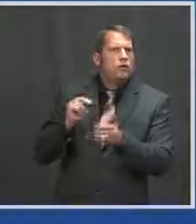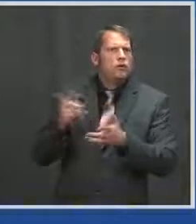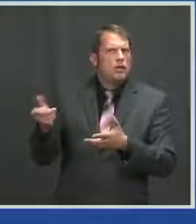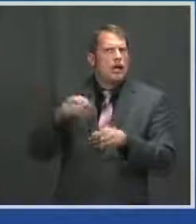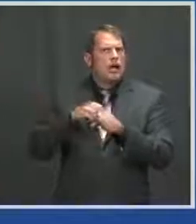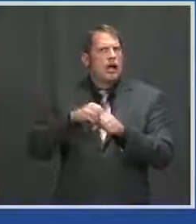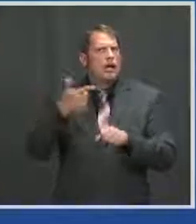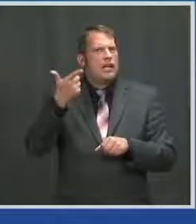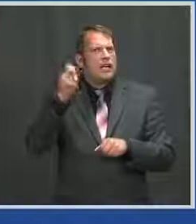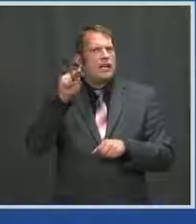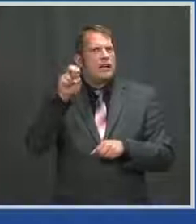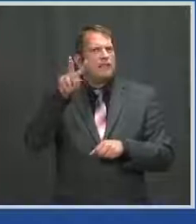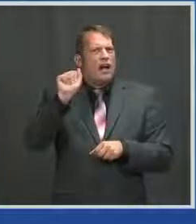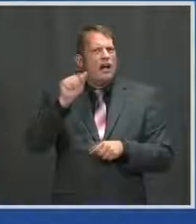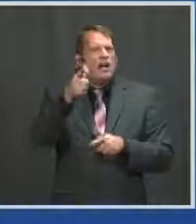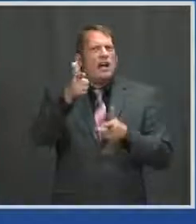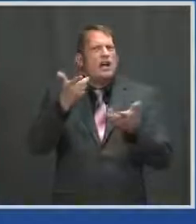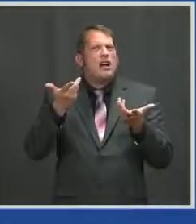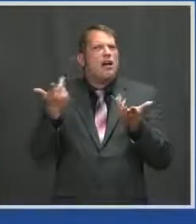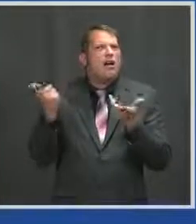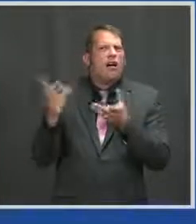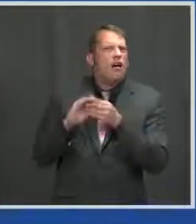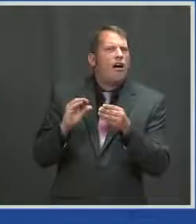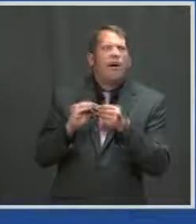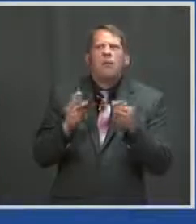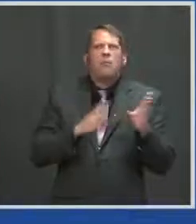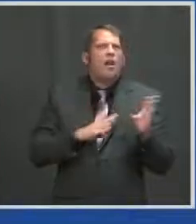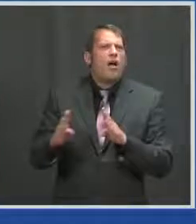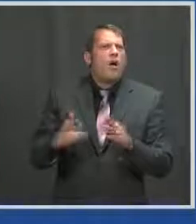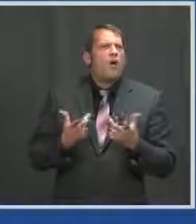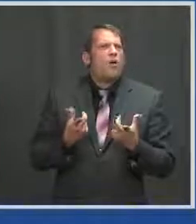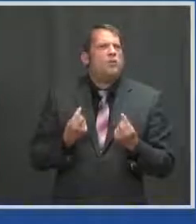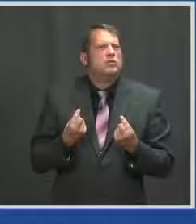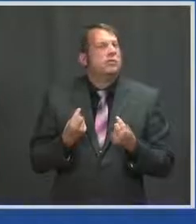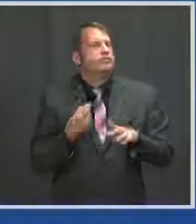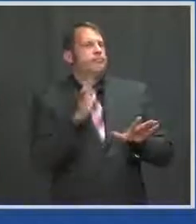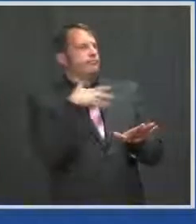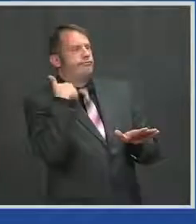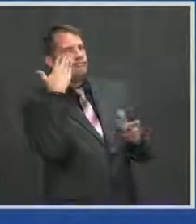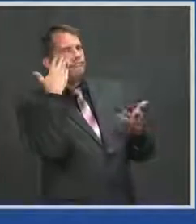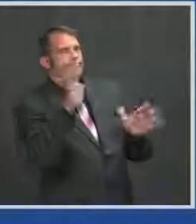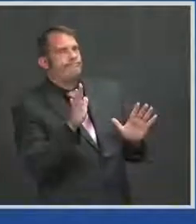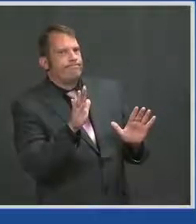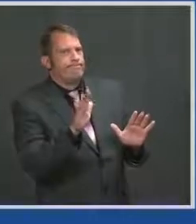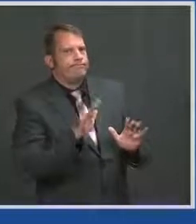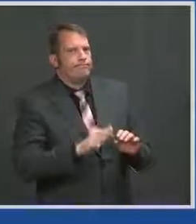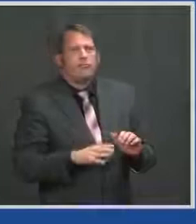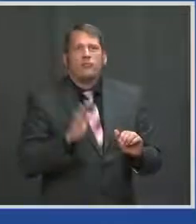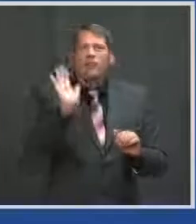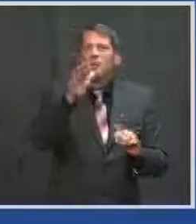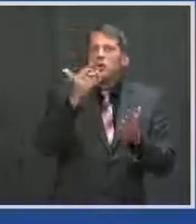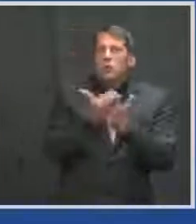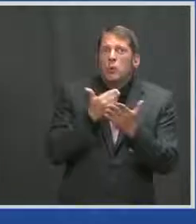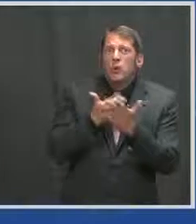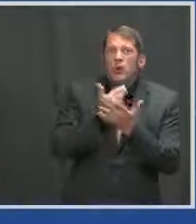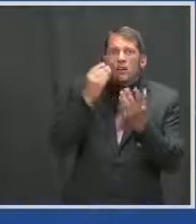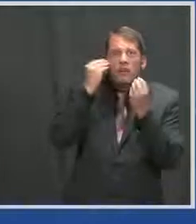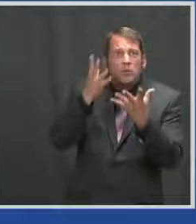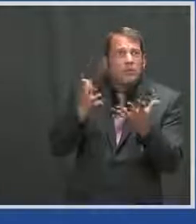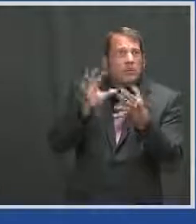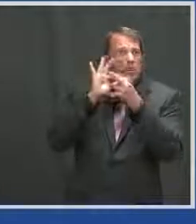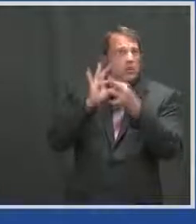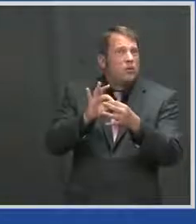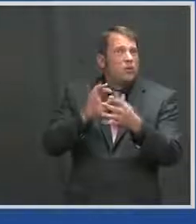but we're still talking. Sir, you had a question. I had to cut you off. Do you have any update on whether you'll be able to meet Vladimir Putin in June?